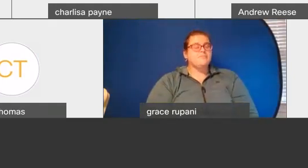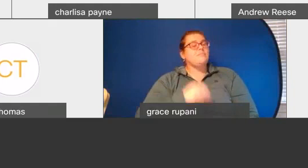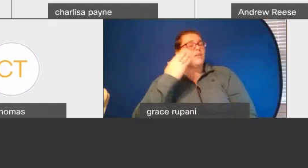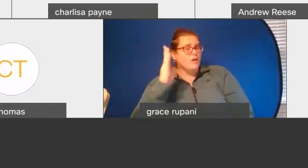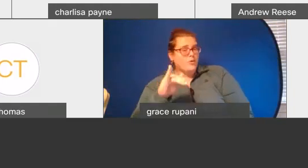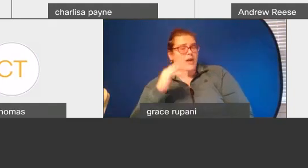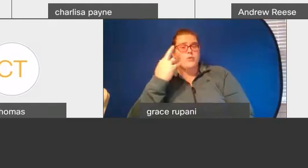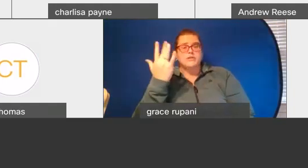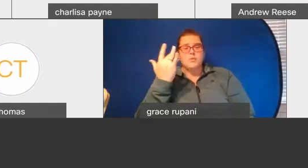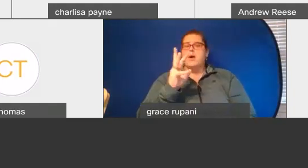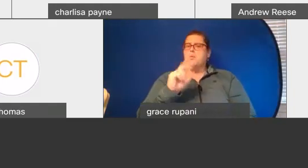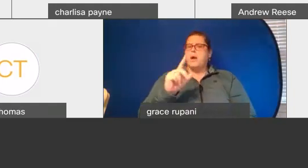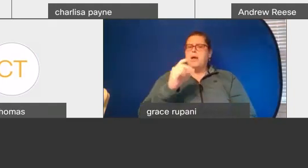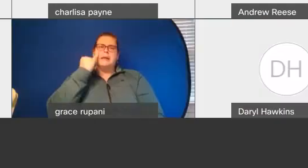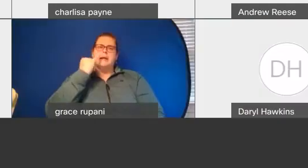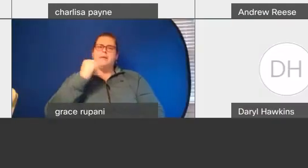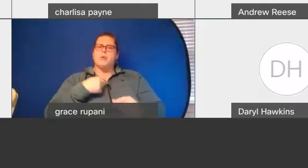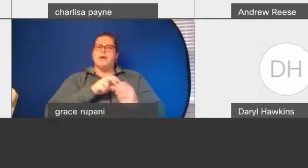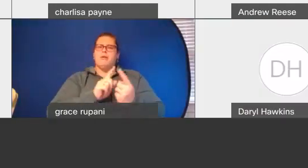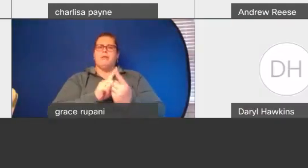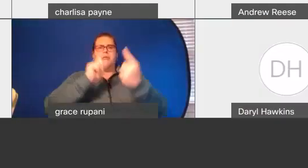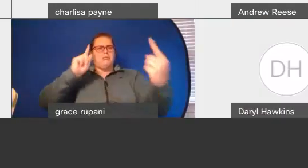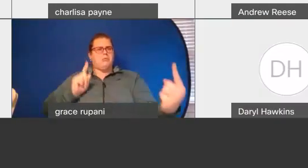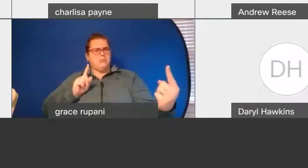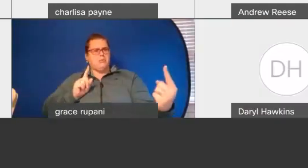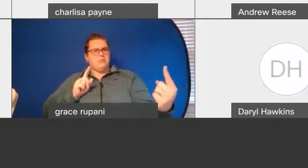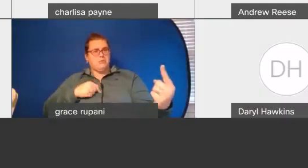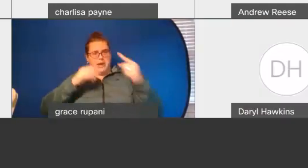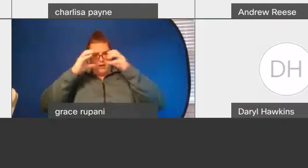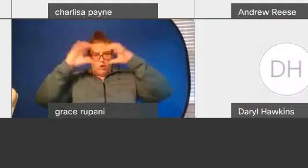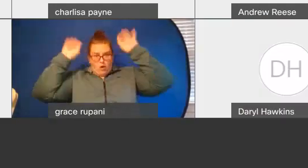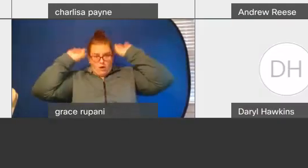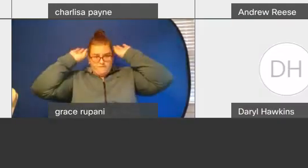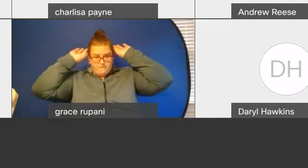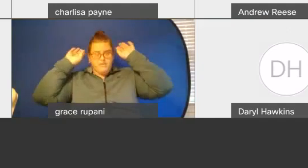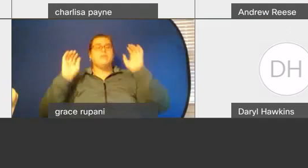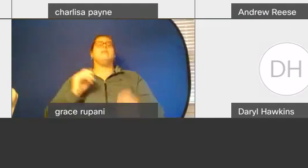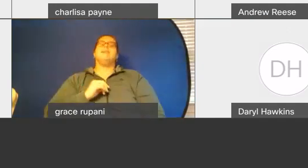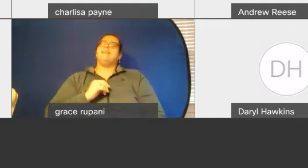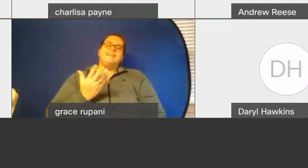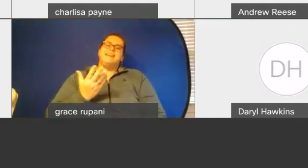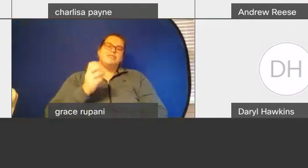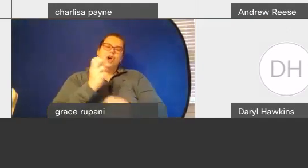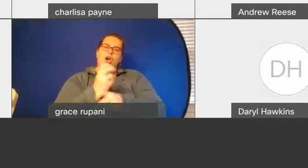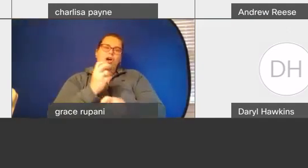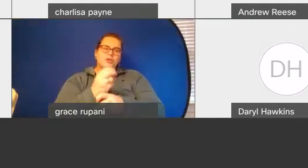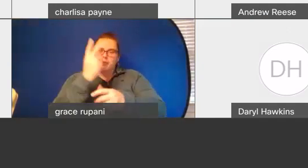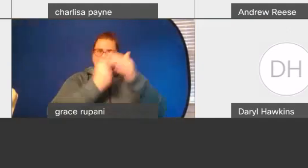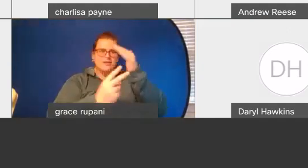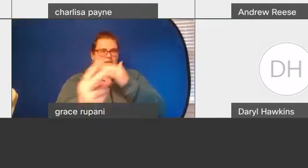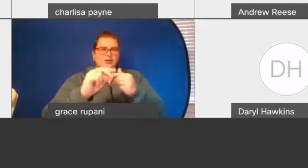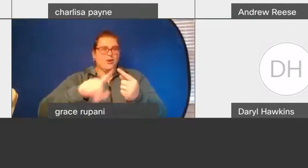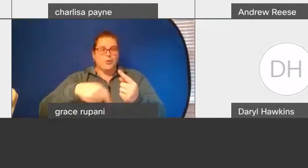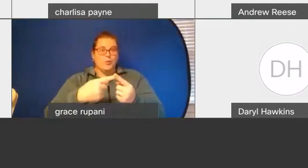what if we can maintain 6 feet distance? If you have to, it's really hard to anticipate when you need to go and help someone